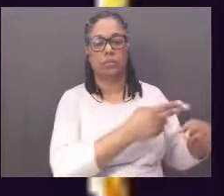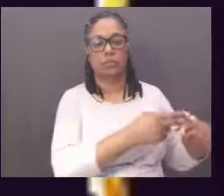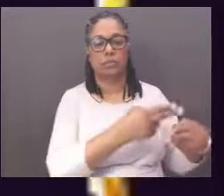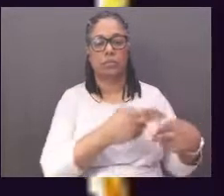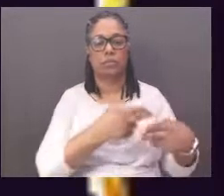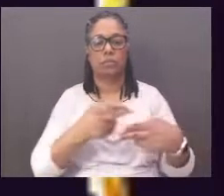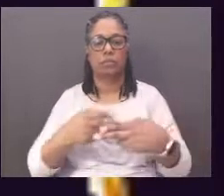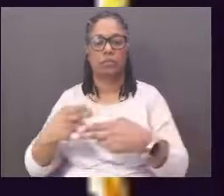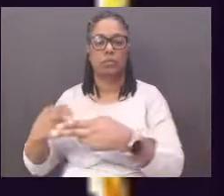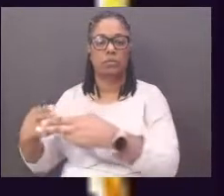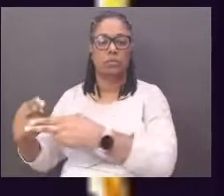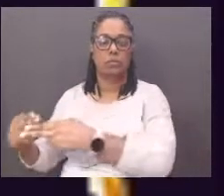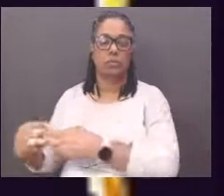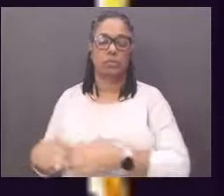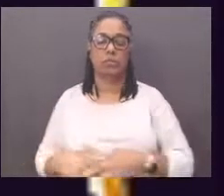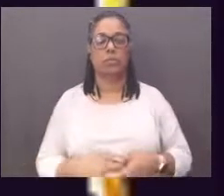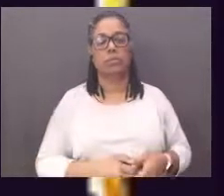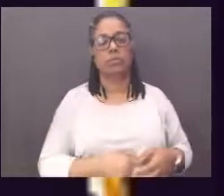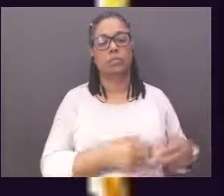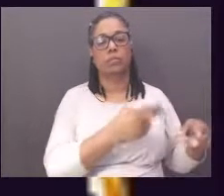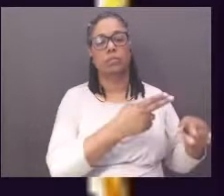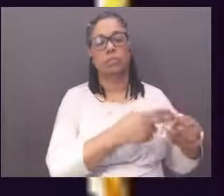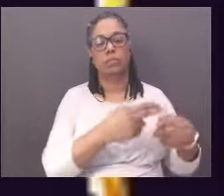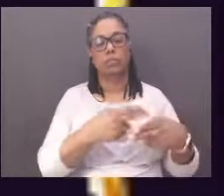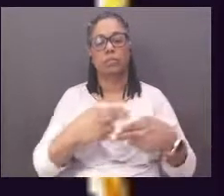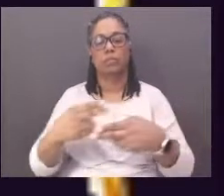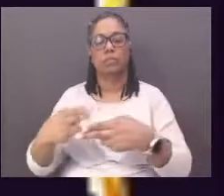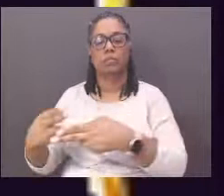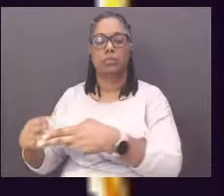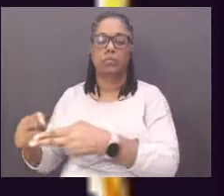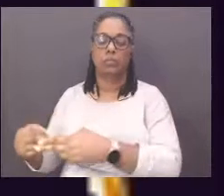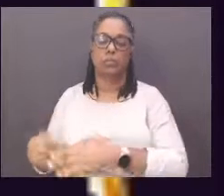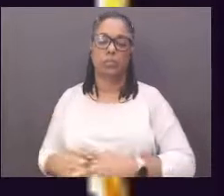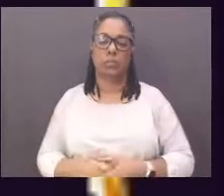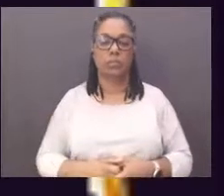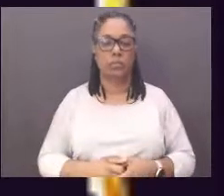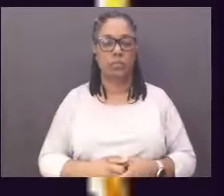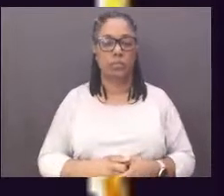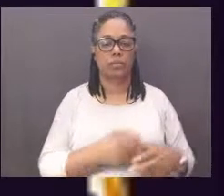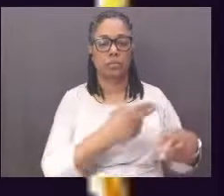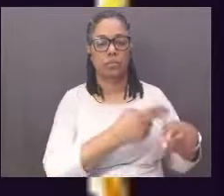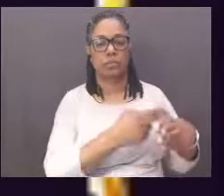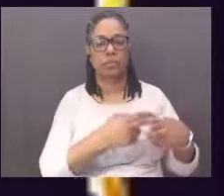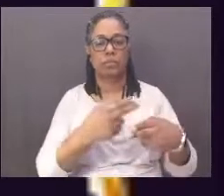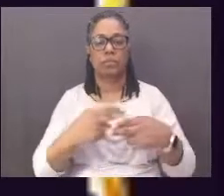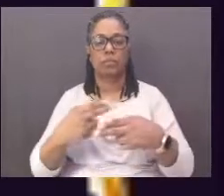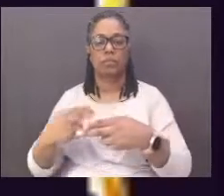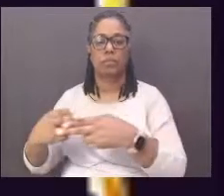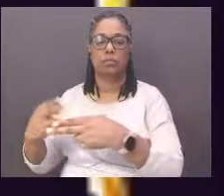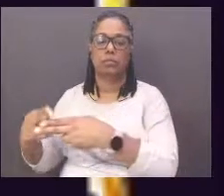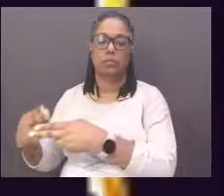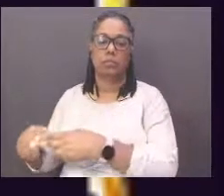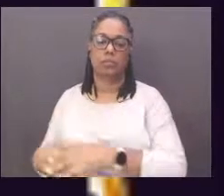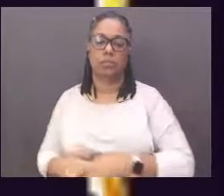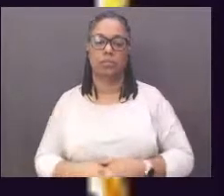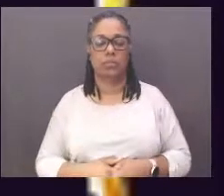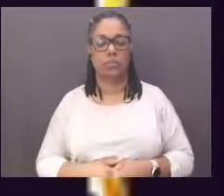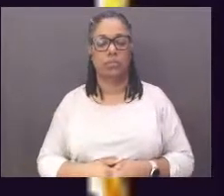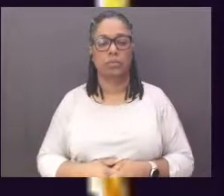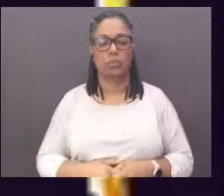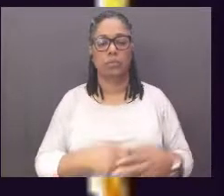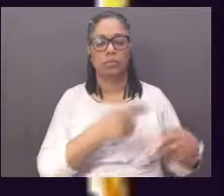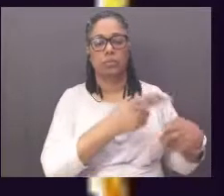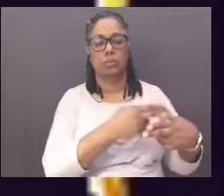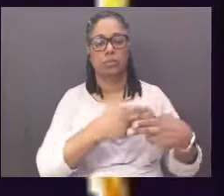Radford, Laura Henderson, Keith Hayes, Donna Coleman and her family, Patty Holt, Linnell